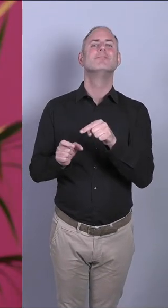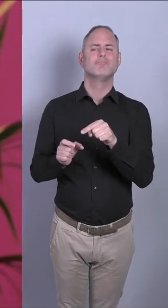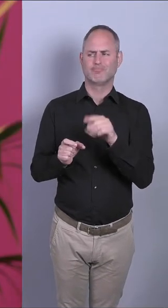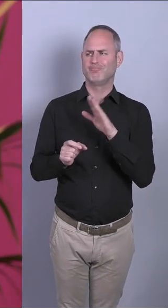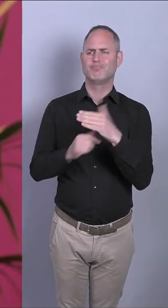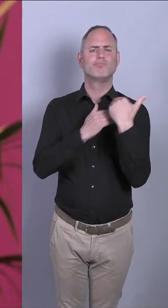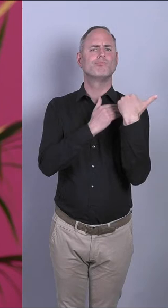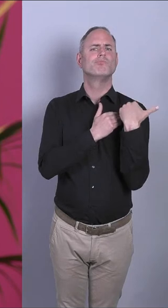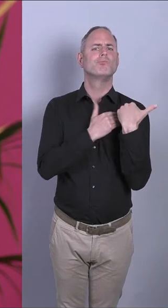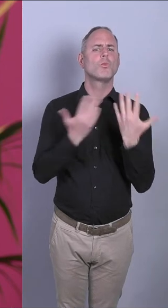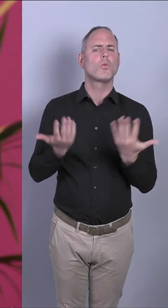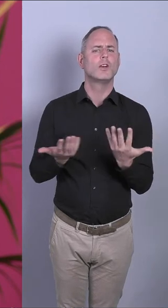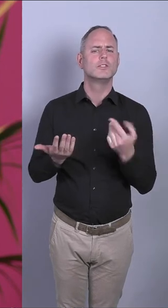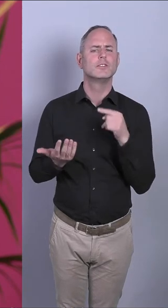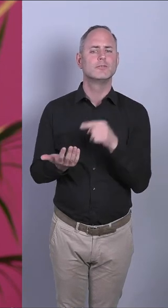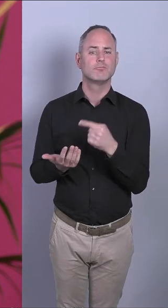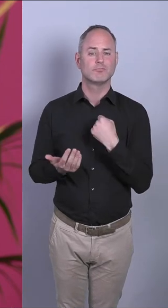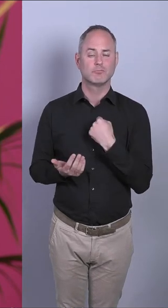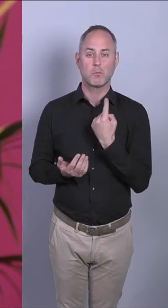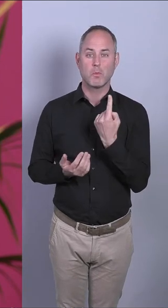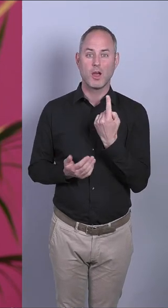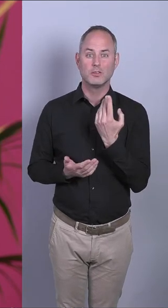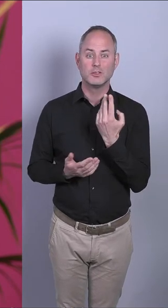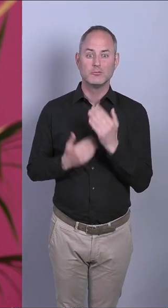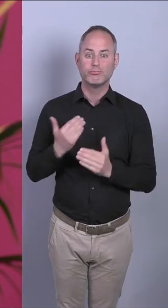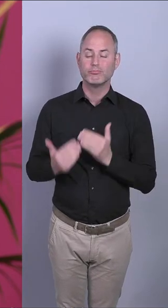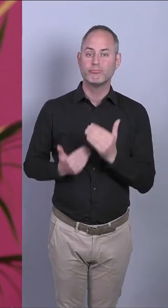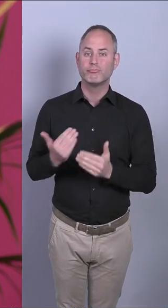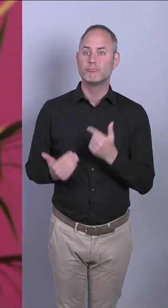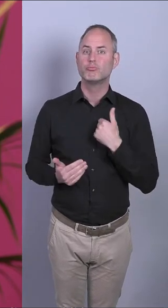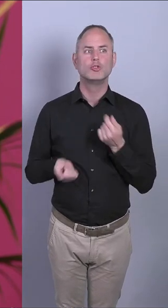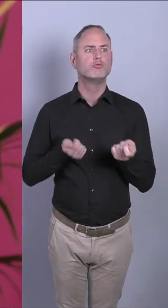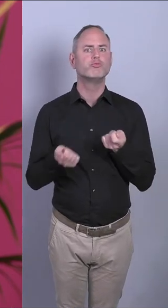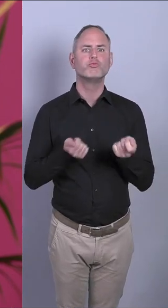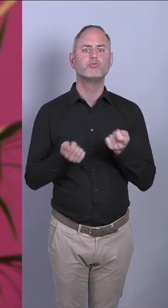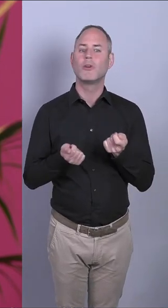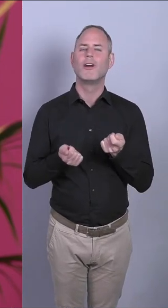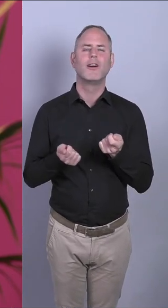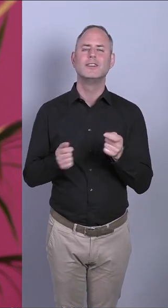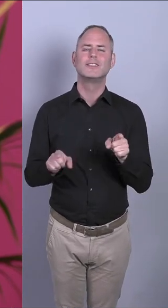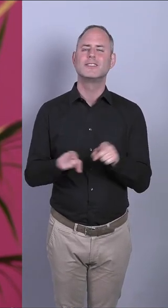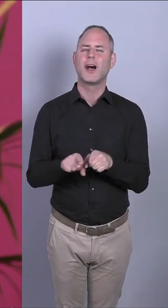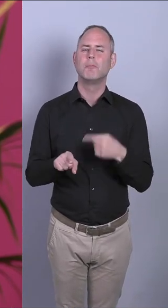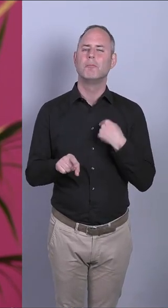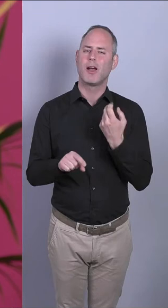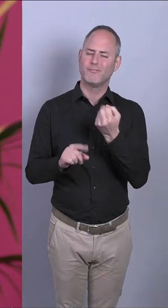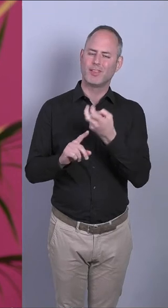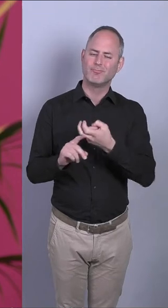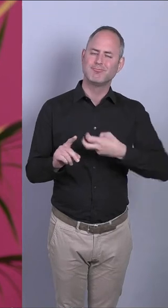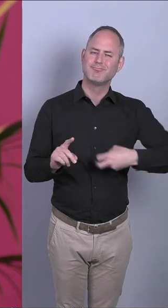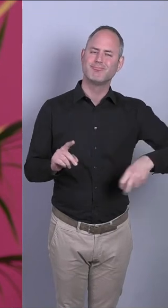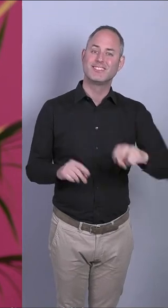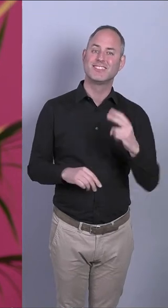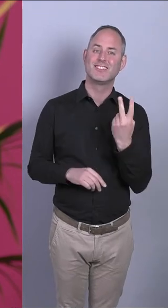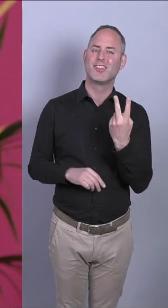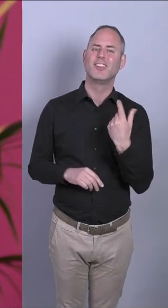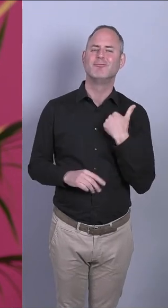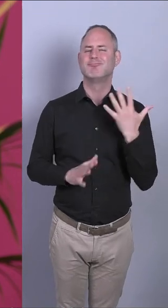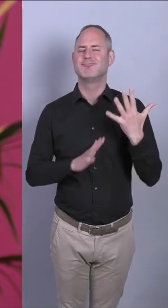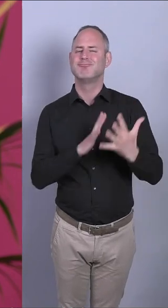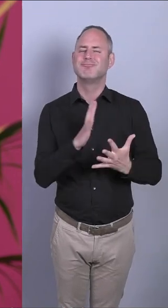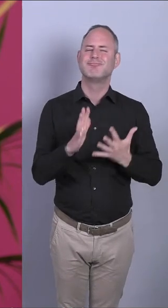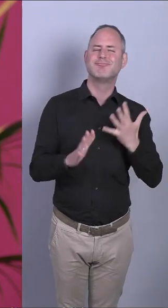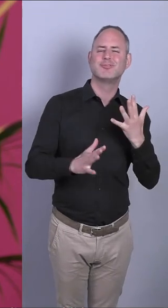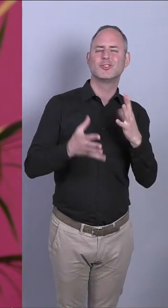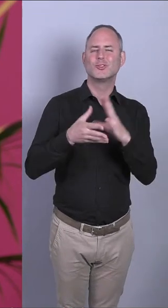switch roles because I'm not only a host here today, I'm also a slam poetess, and I prepared something for